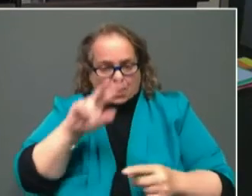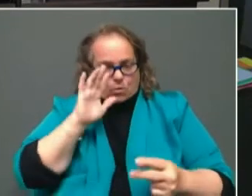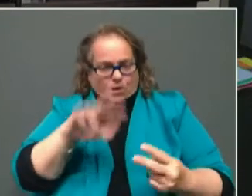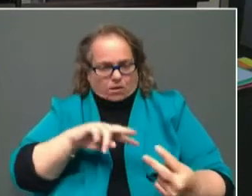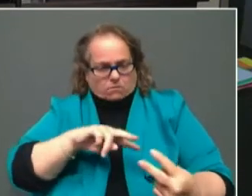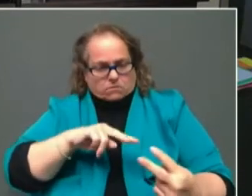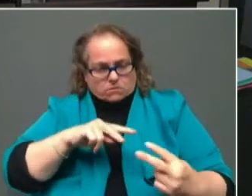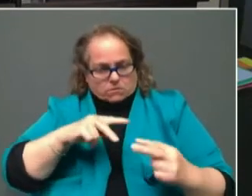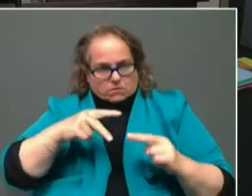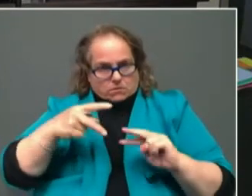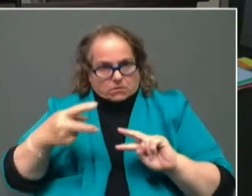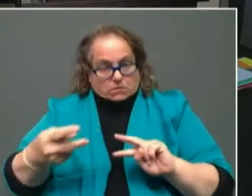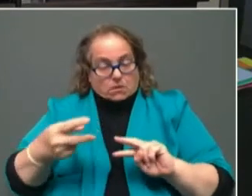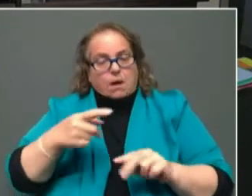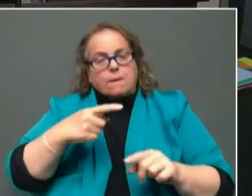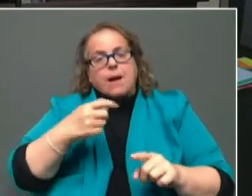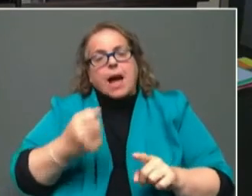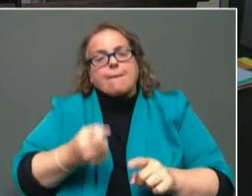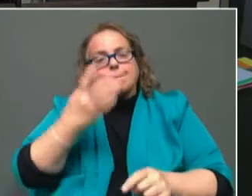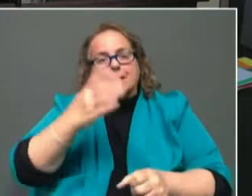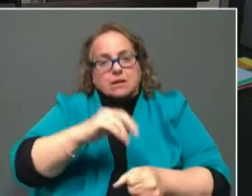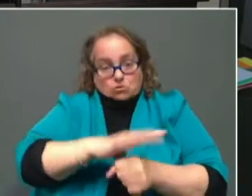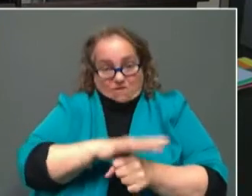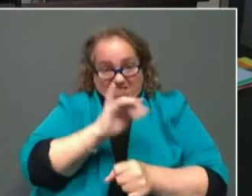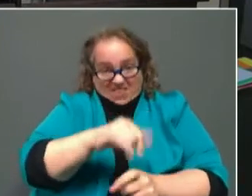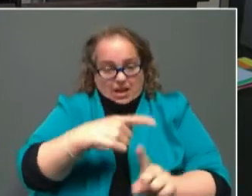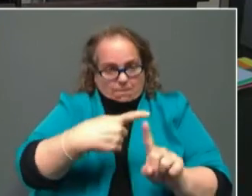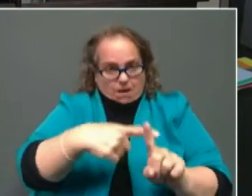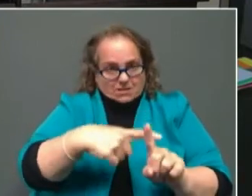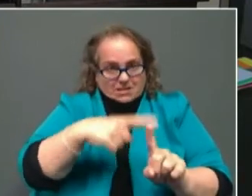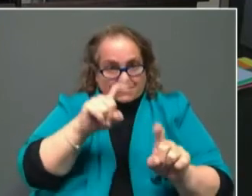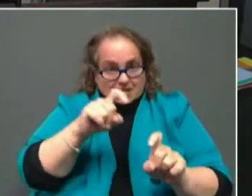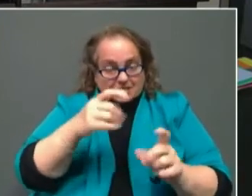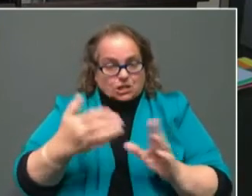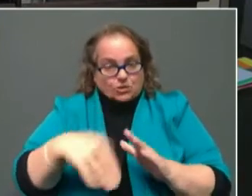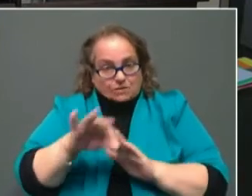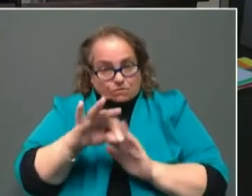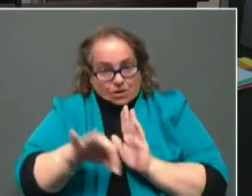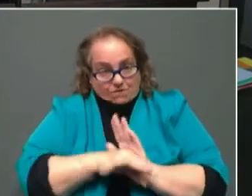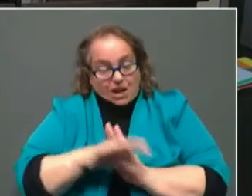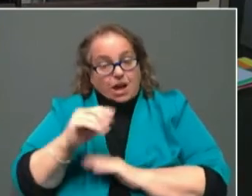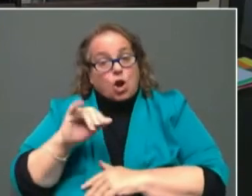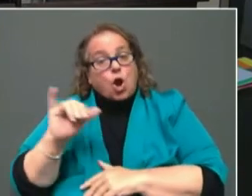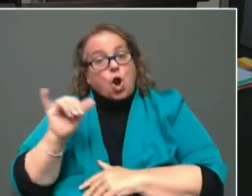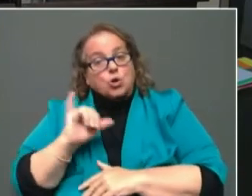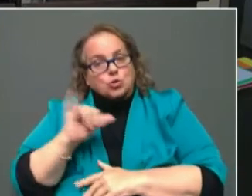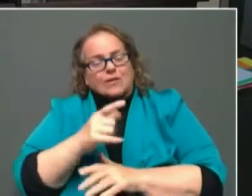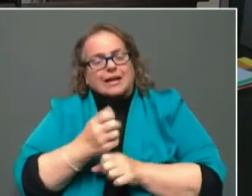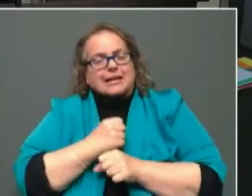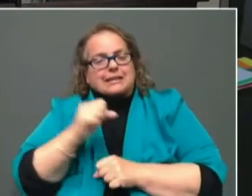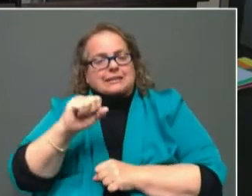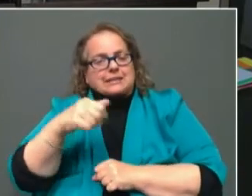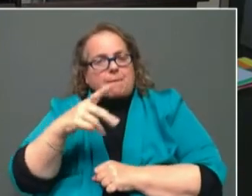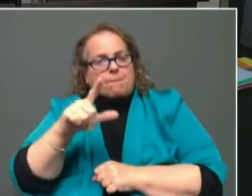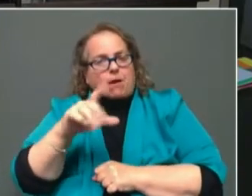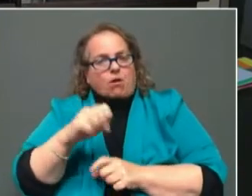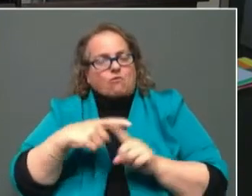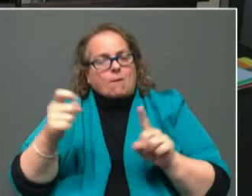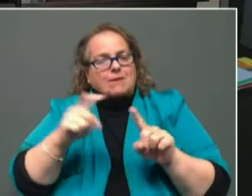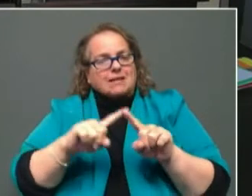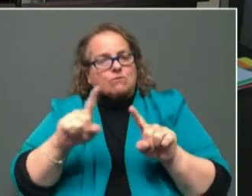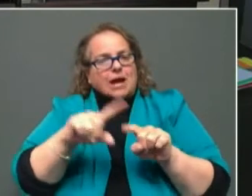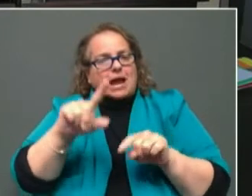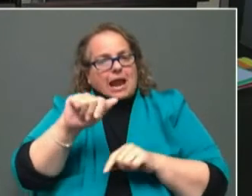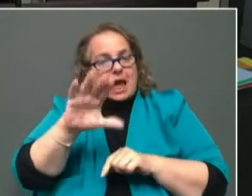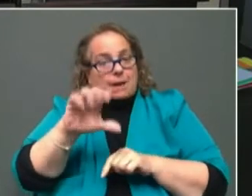that we run at our own public health lab here in Frankfurt. And we also get samples from certain other laboratories when we